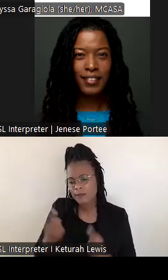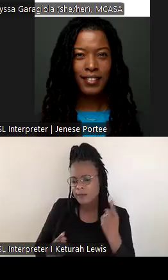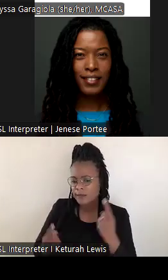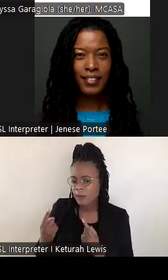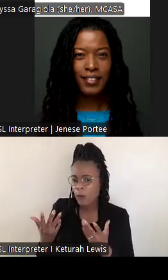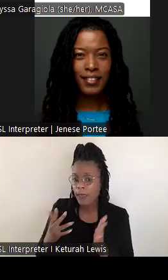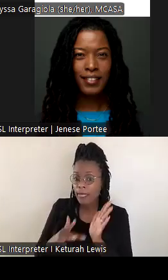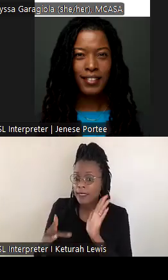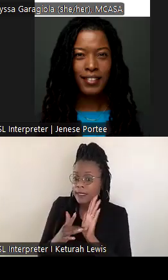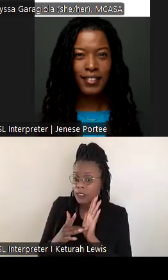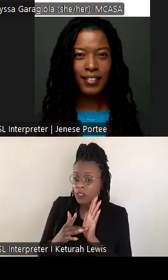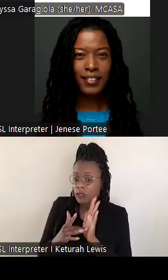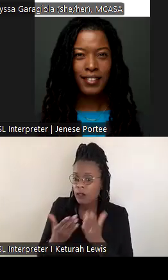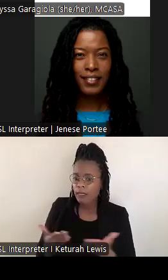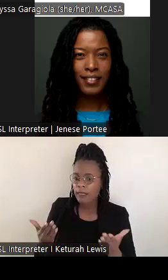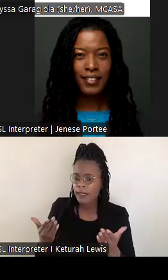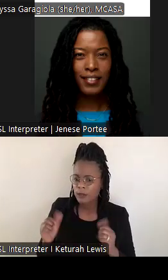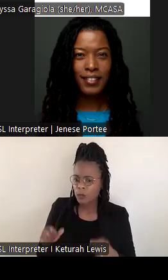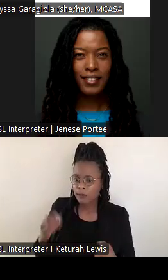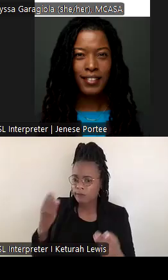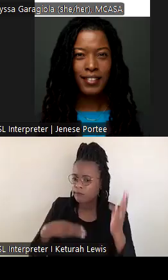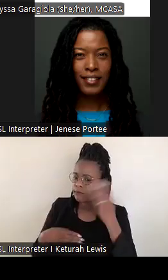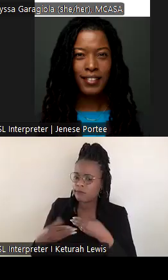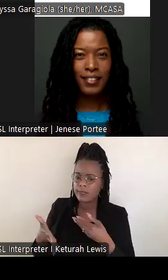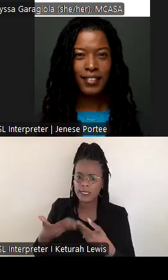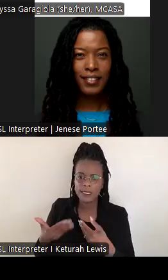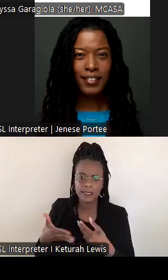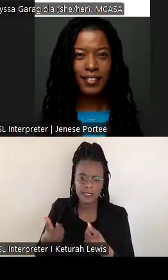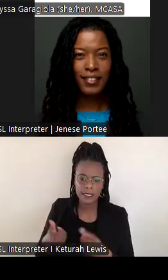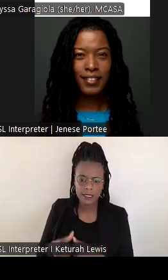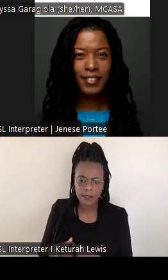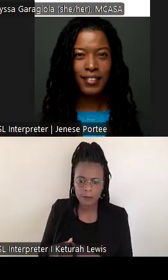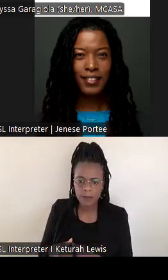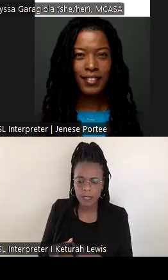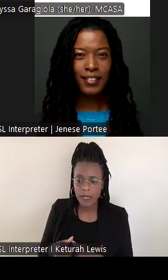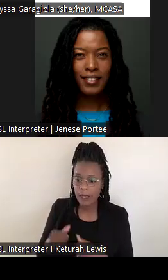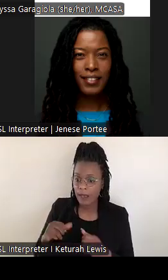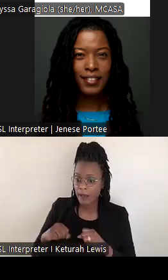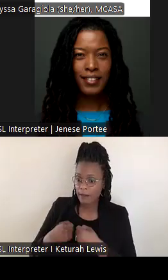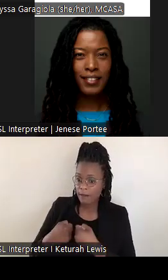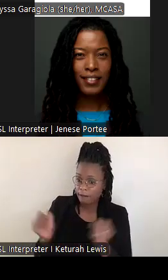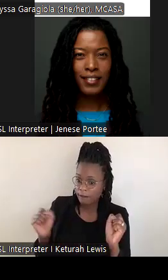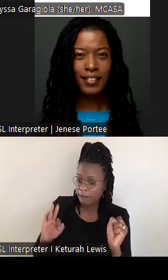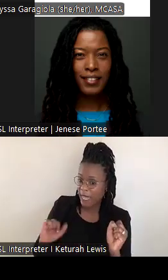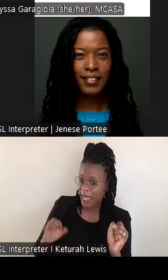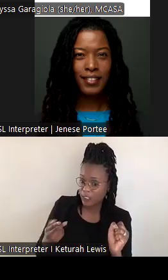that can easily be dismissed, right? Flashing, voyeurism, catcalling,